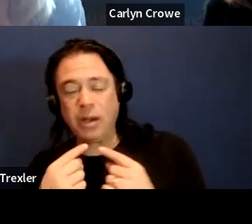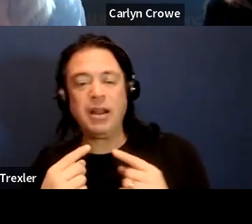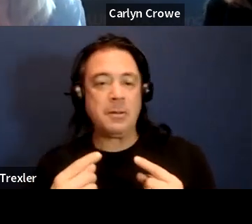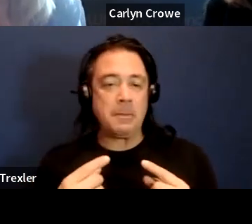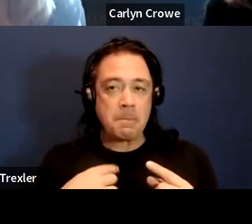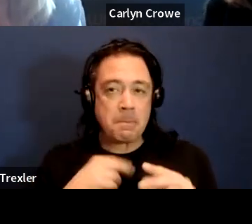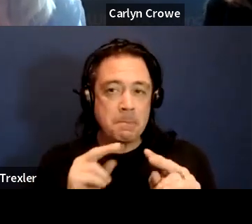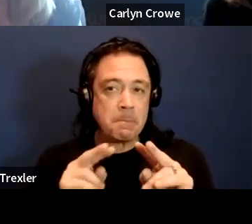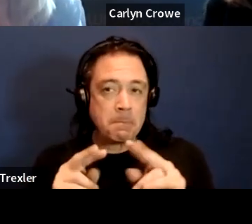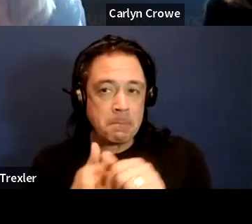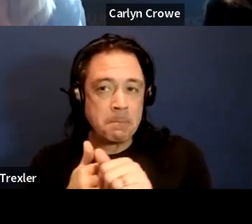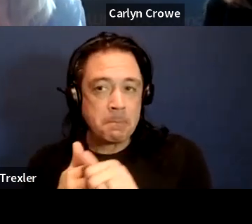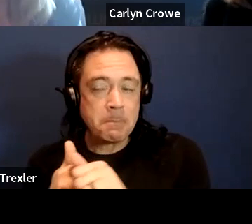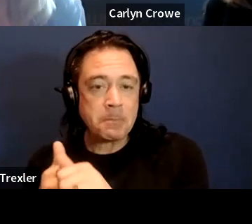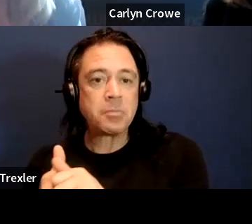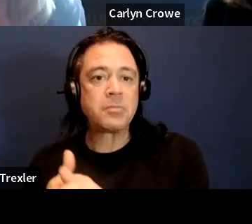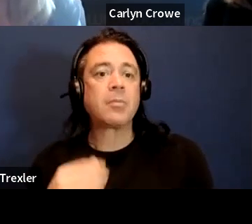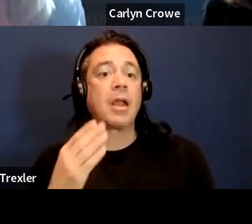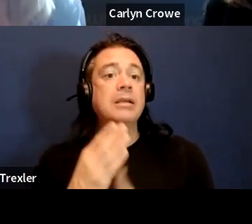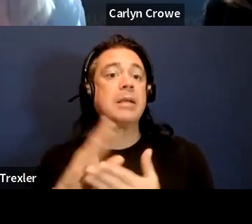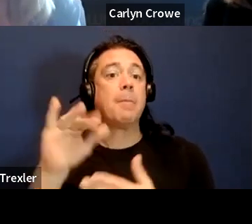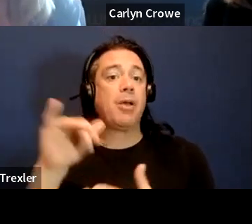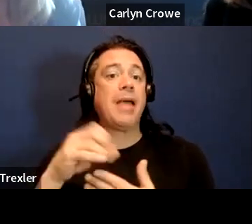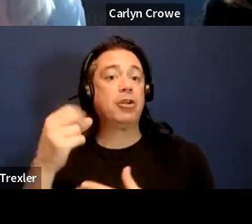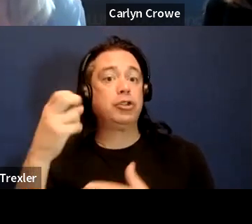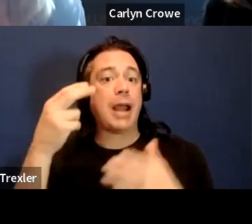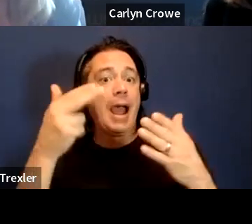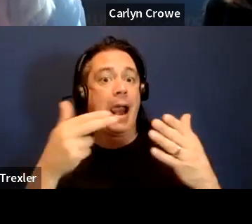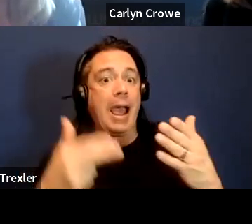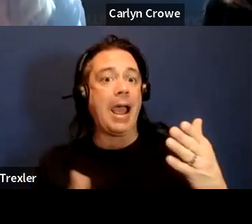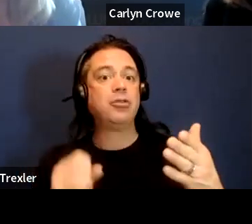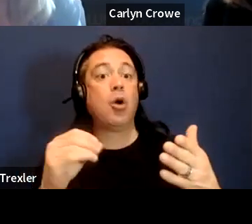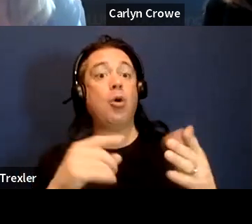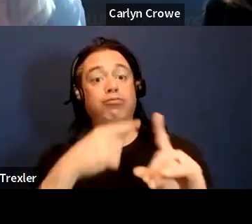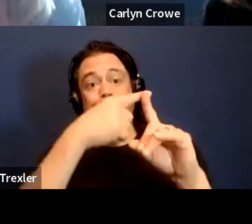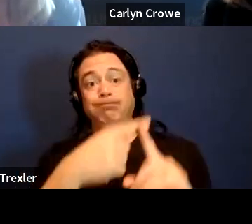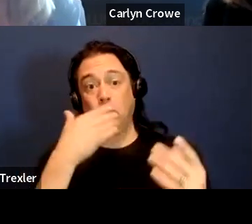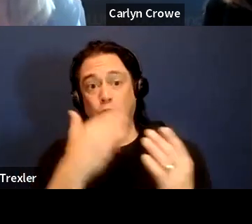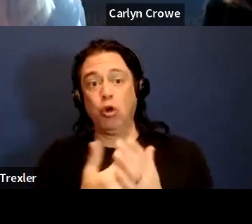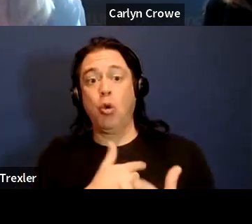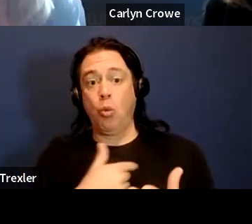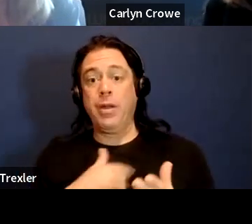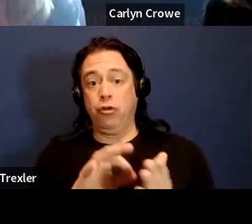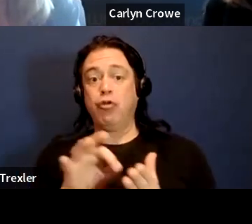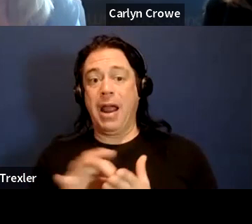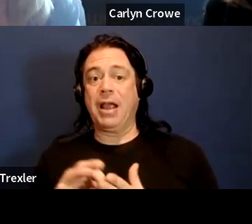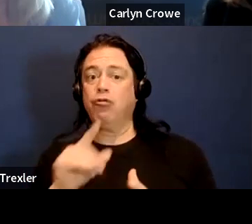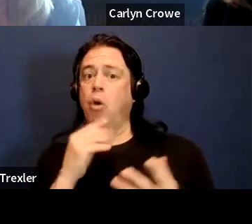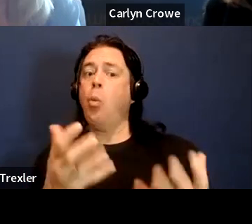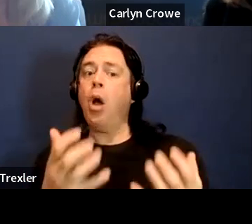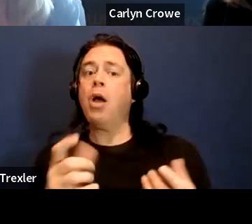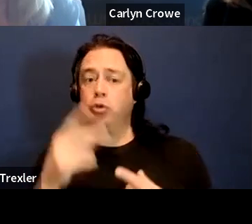with it on that and some of the bills that she was highlighting there. So I'm going to start with the good bills that we've been tracking that we really wanted to